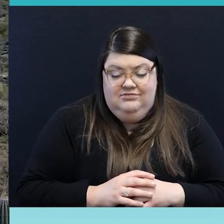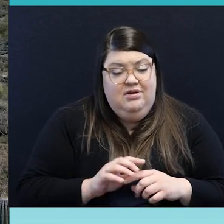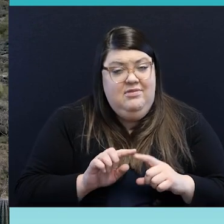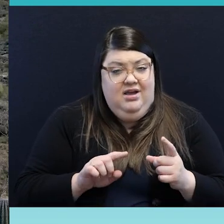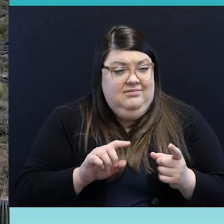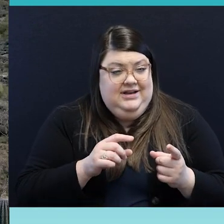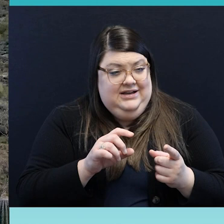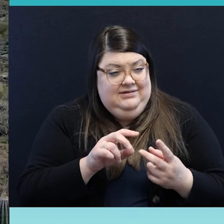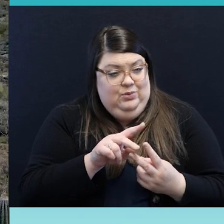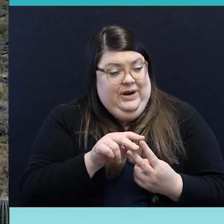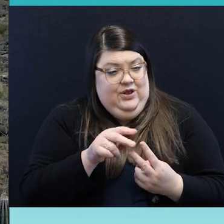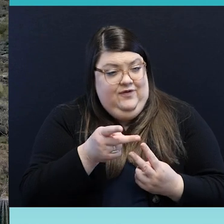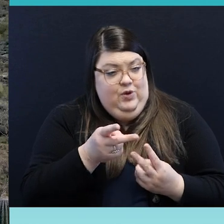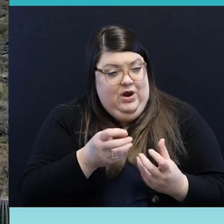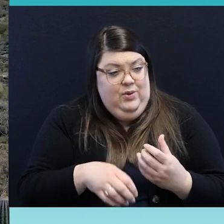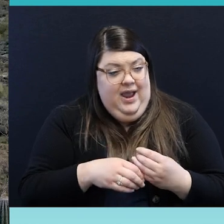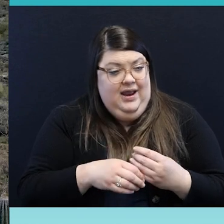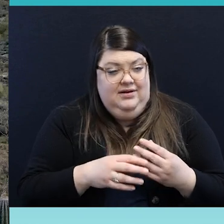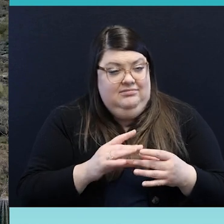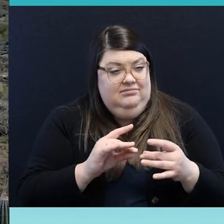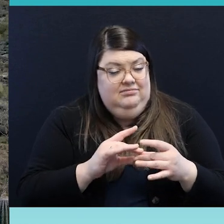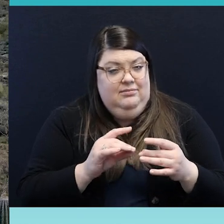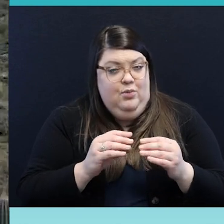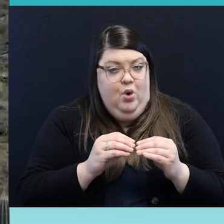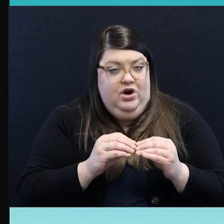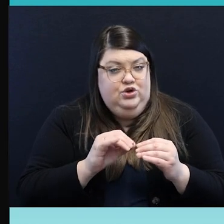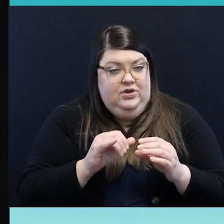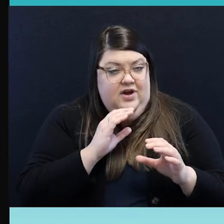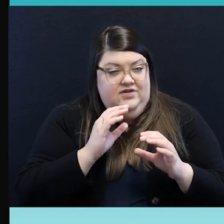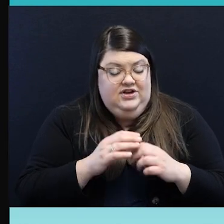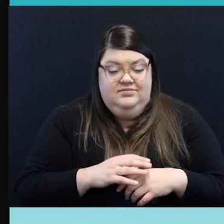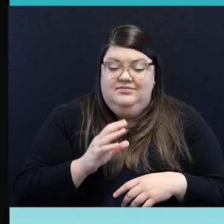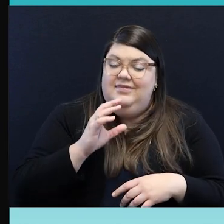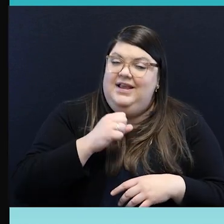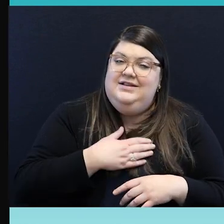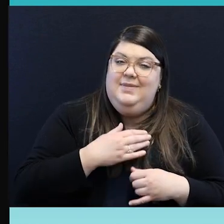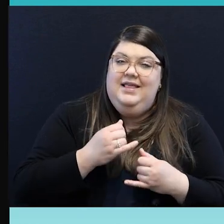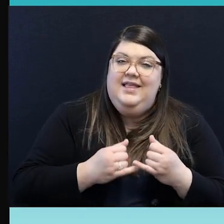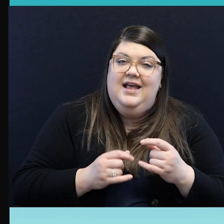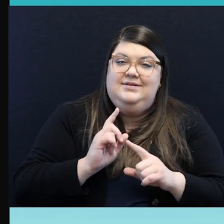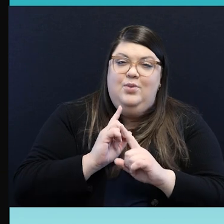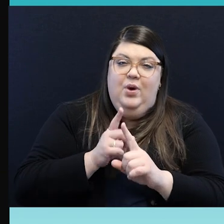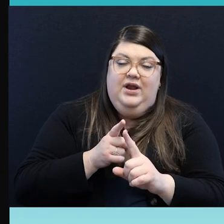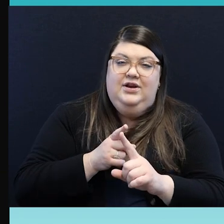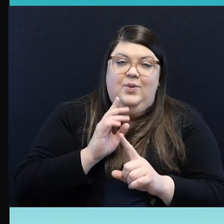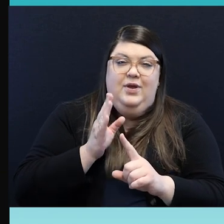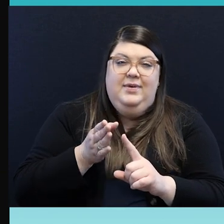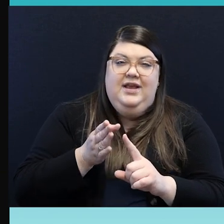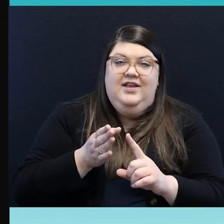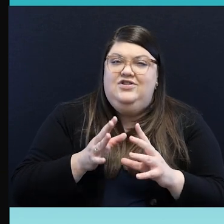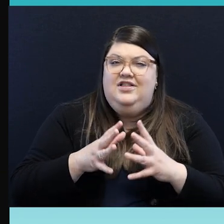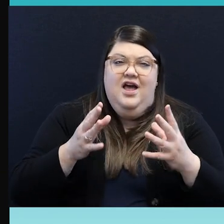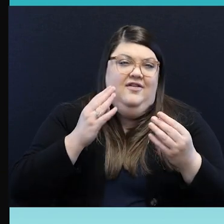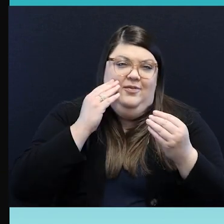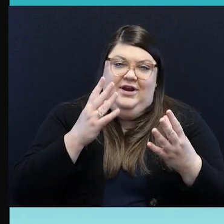to add to the conversation? So I guess my last point will be, there's a lot of information that we're